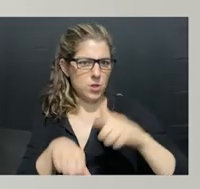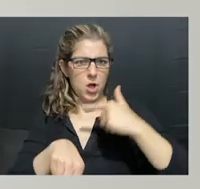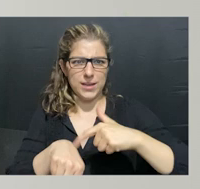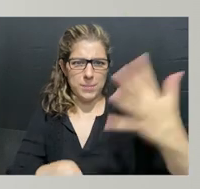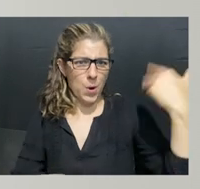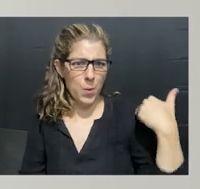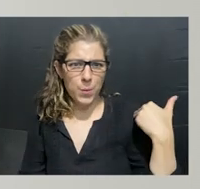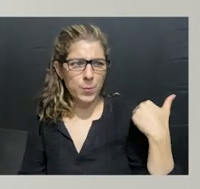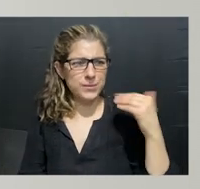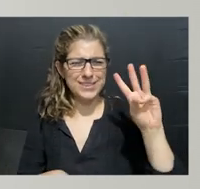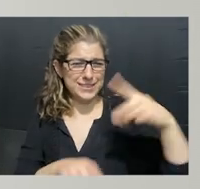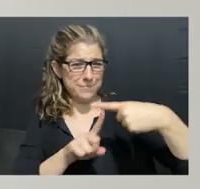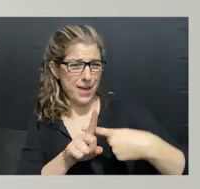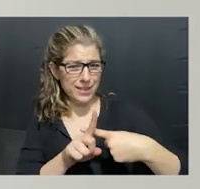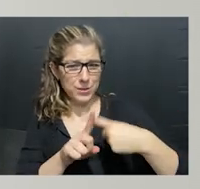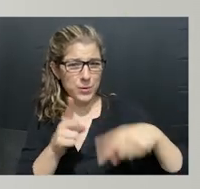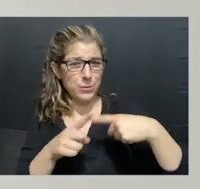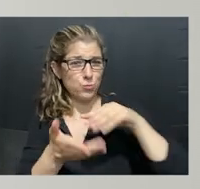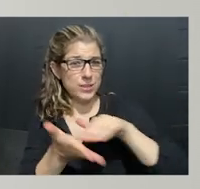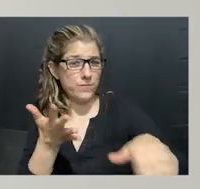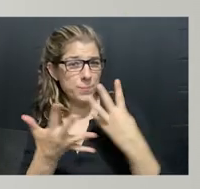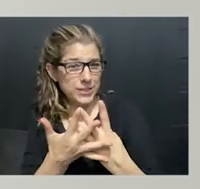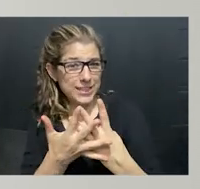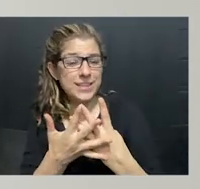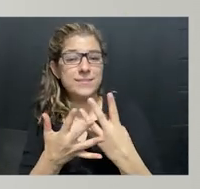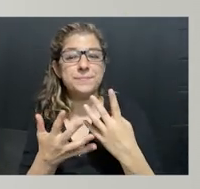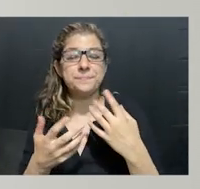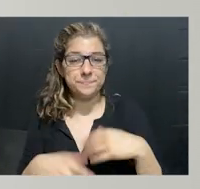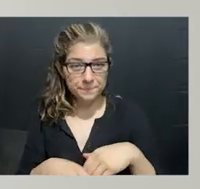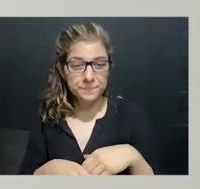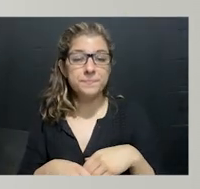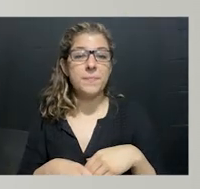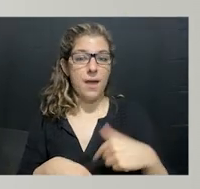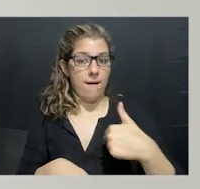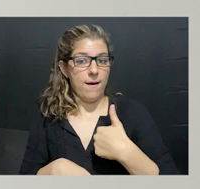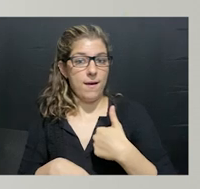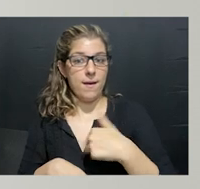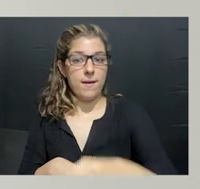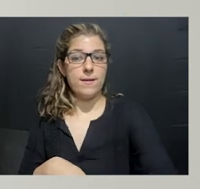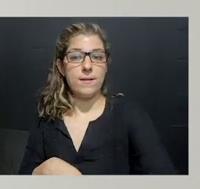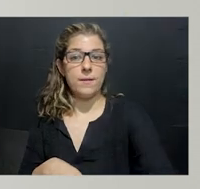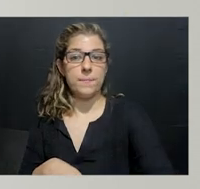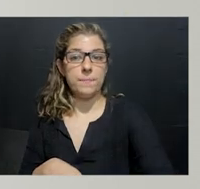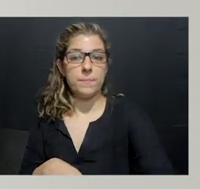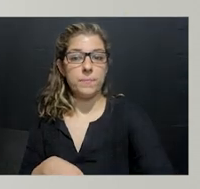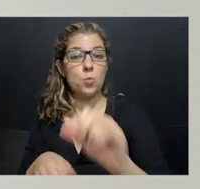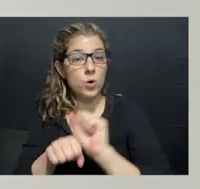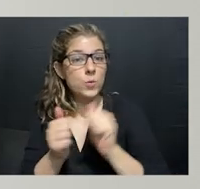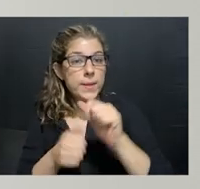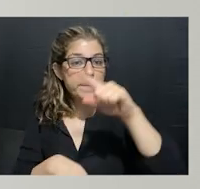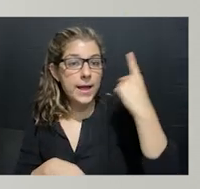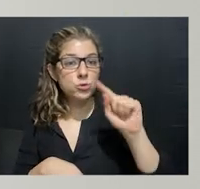ago, about 6 months after he was released from confinement. I had been working with the Coalition of Black